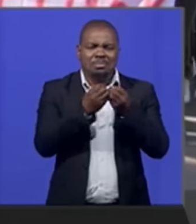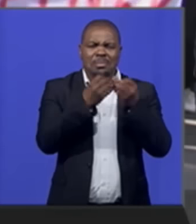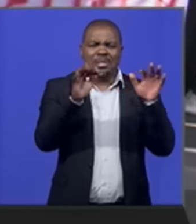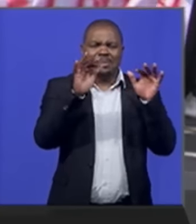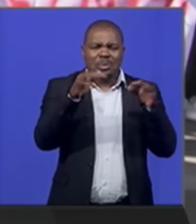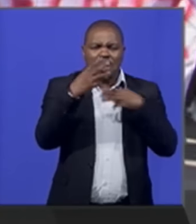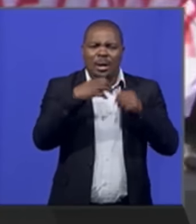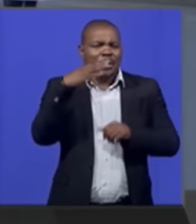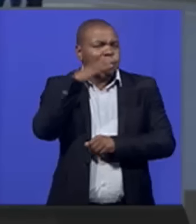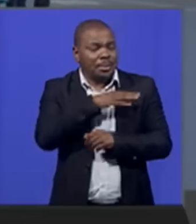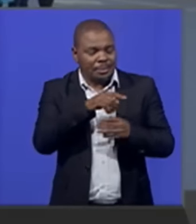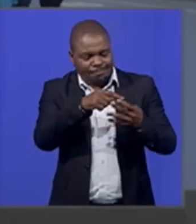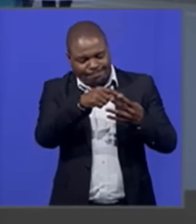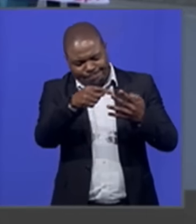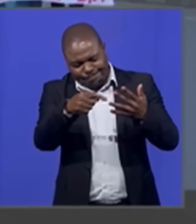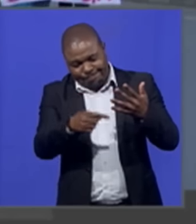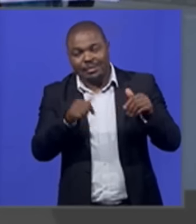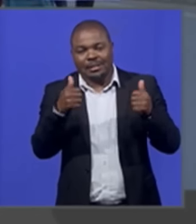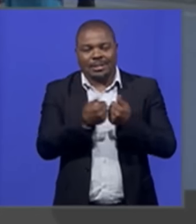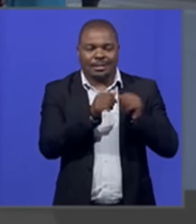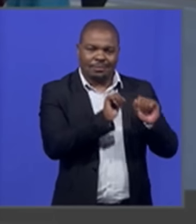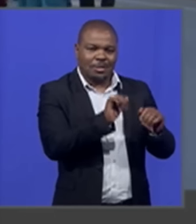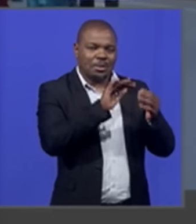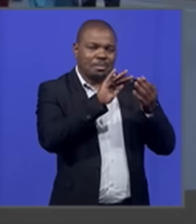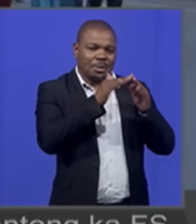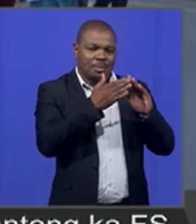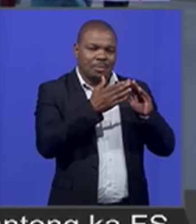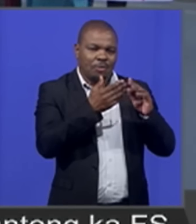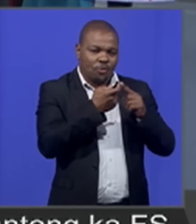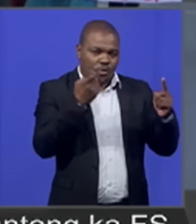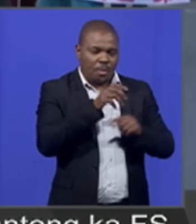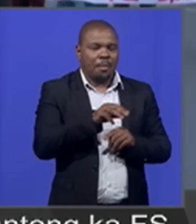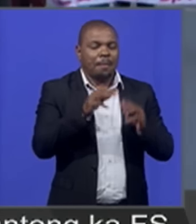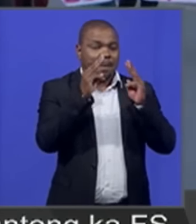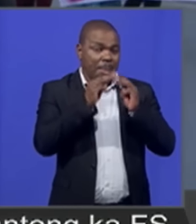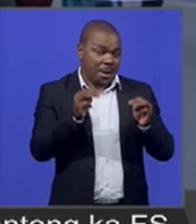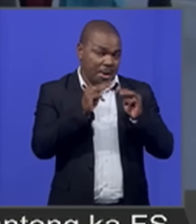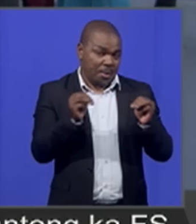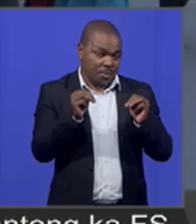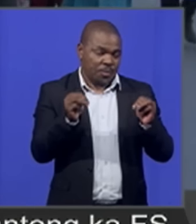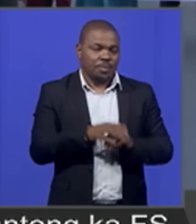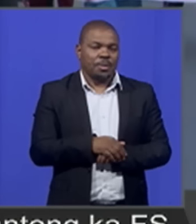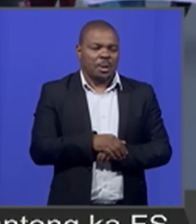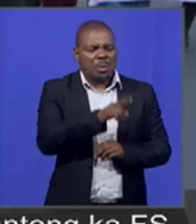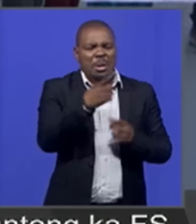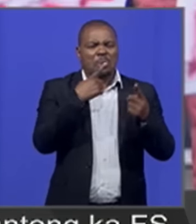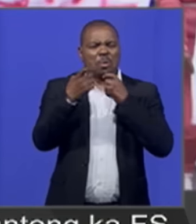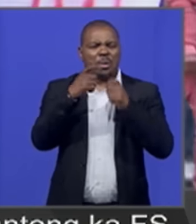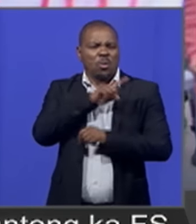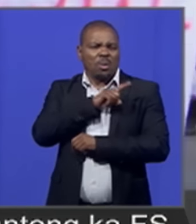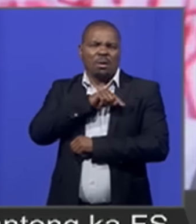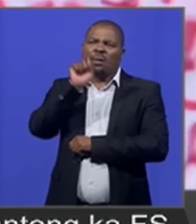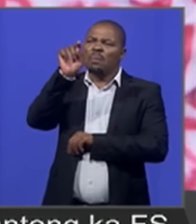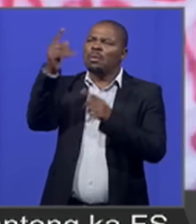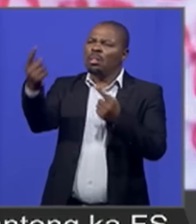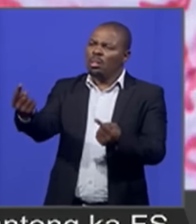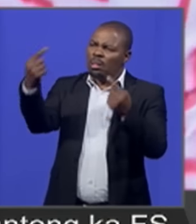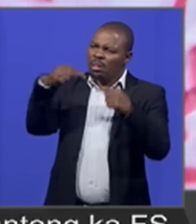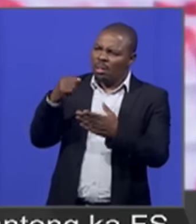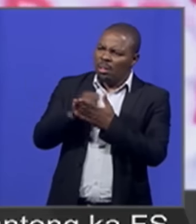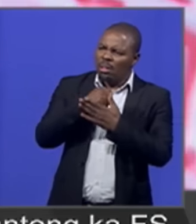koafatsang tseno ke dingwe tsa dikgwetlho tse baagi ba mo Mangaung ba neng ba na le seabe mo mogwantong o kgatlhanong le bofaladi jo bo seng ka fa